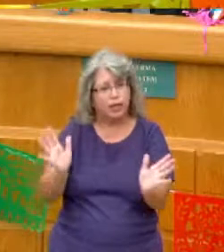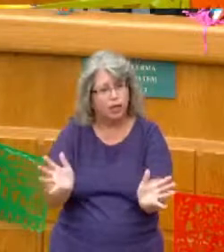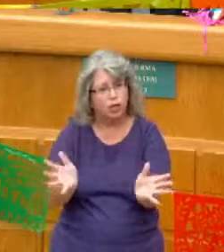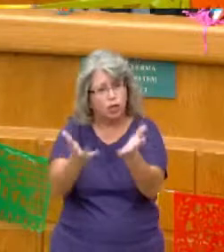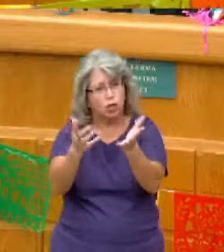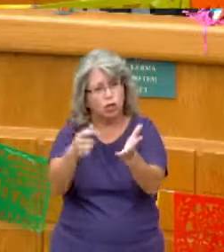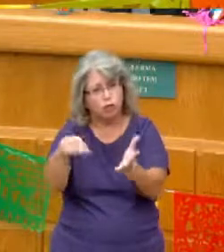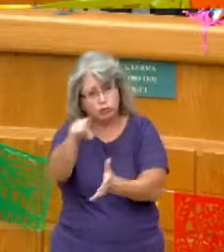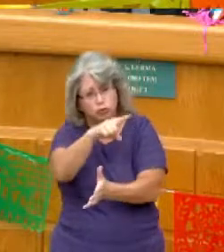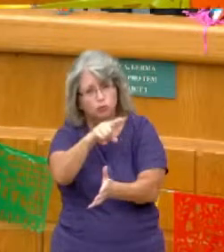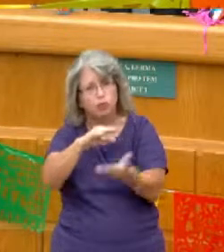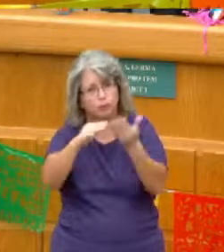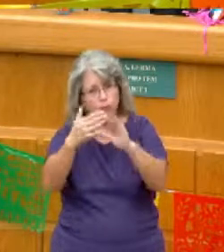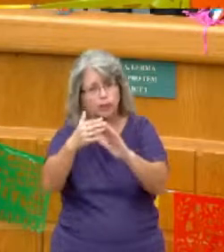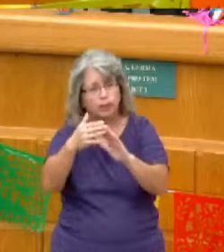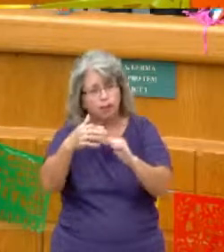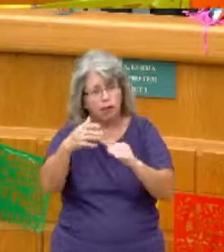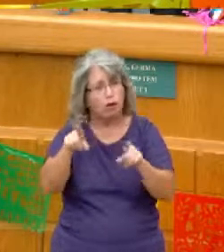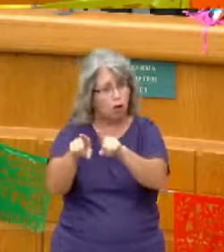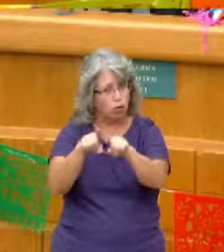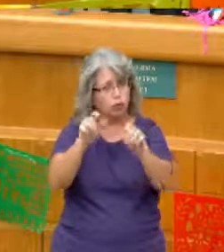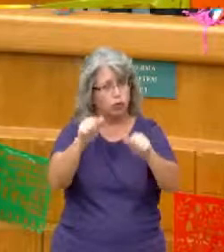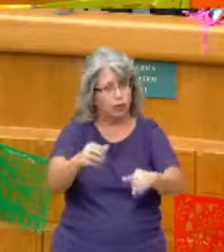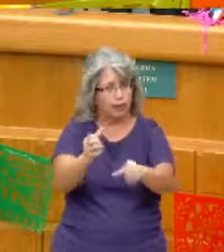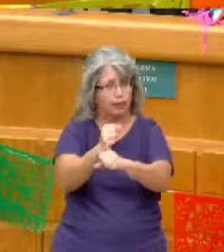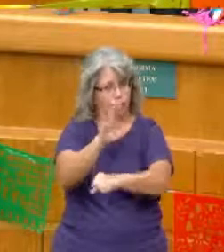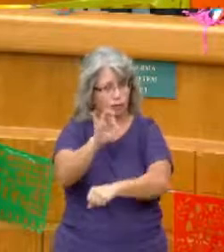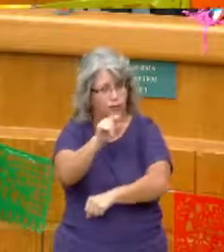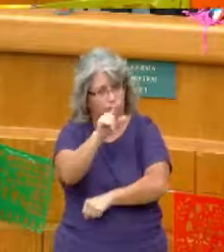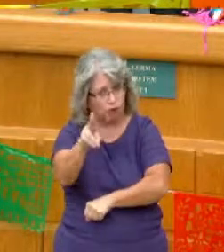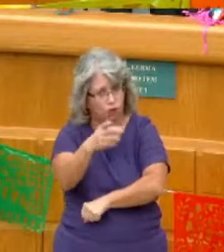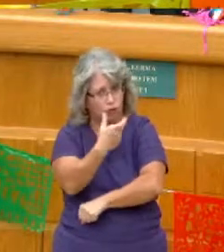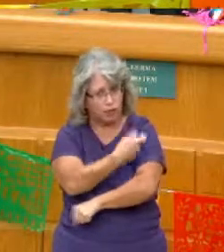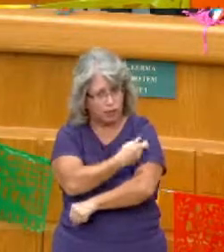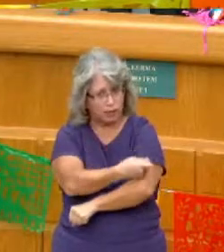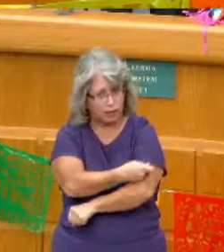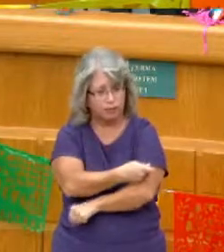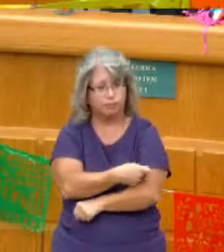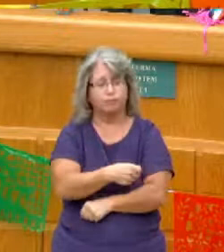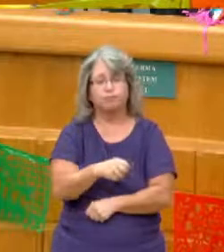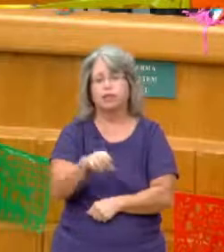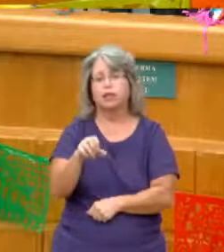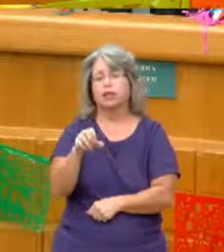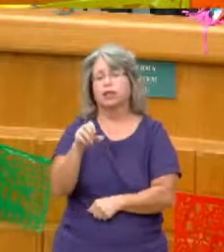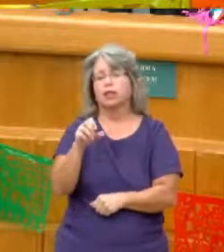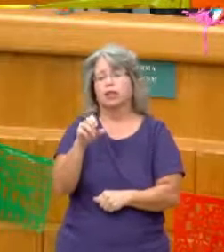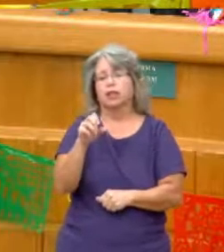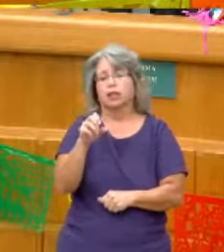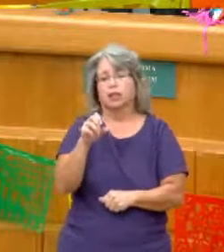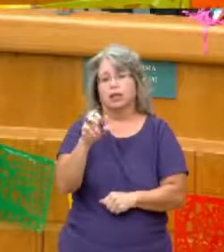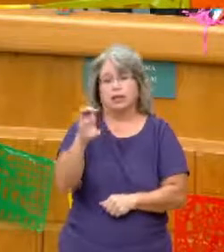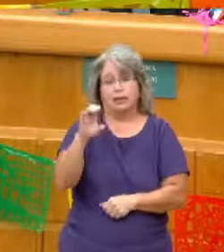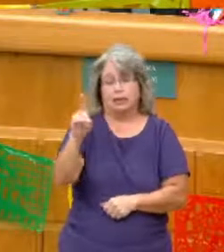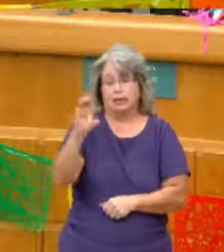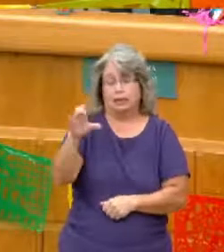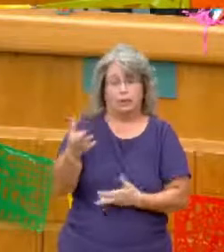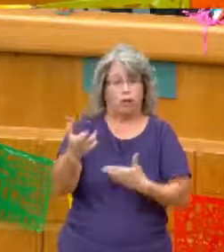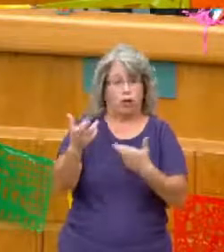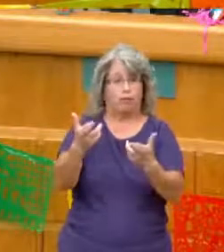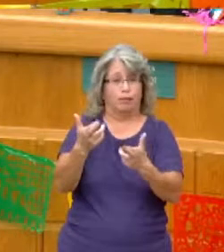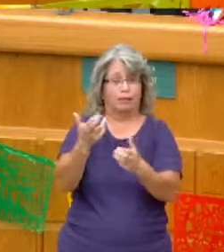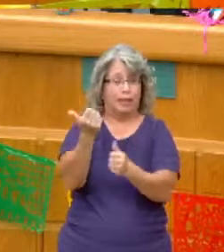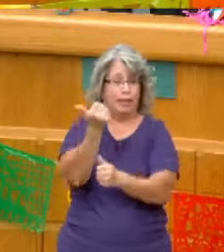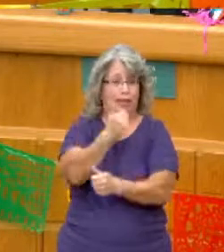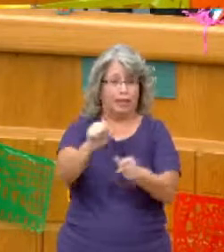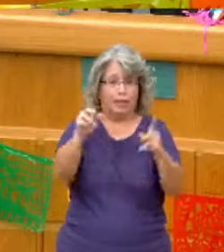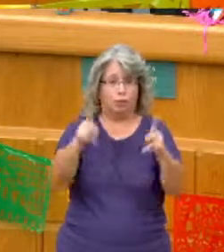and get your flu vaccine. CDC recommends that everyone 6 months of age and older